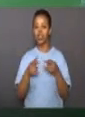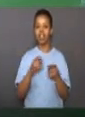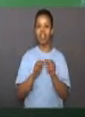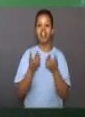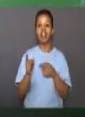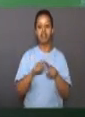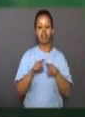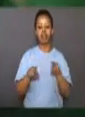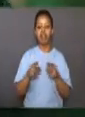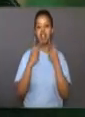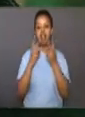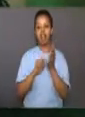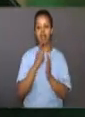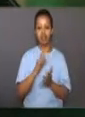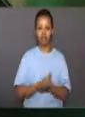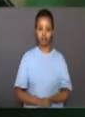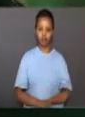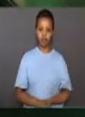species.